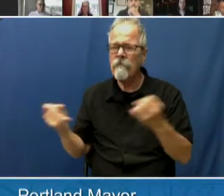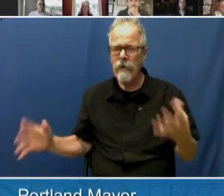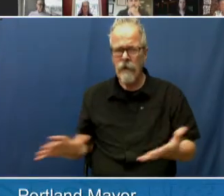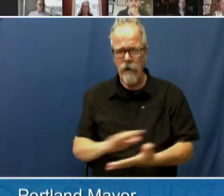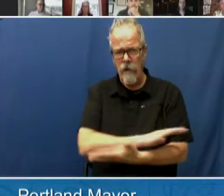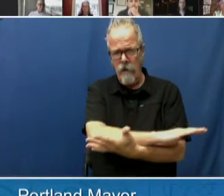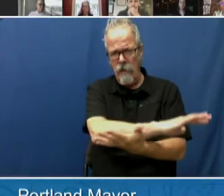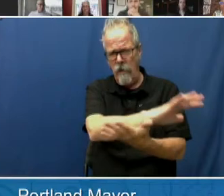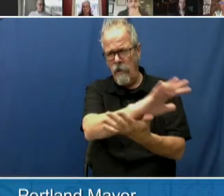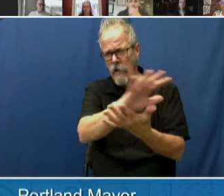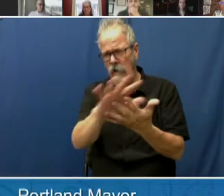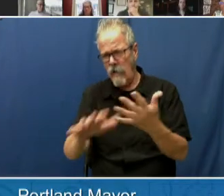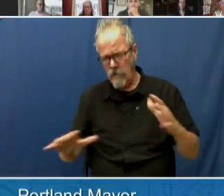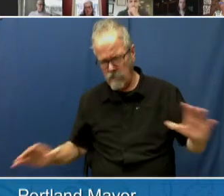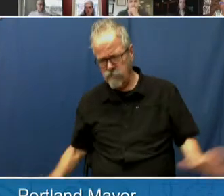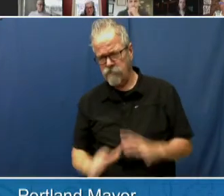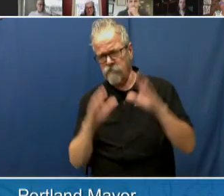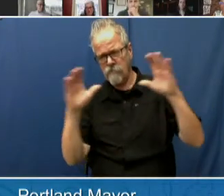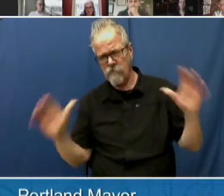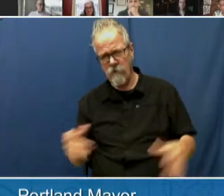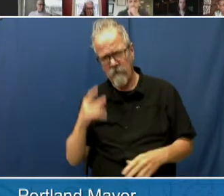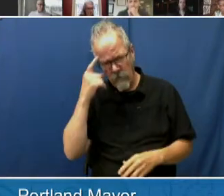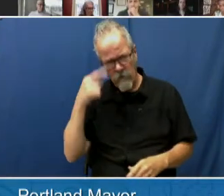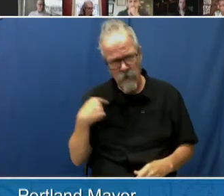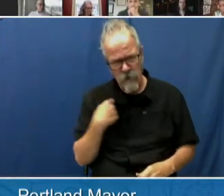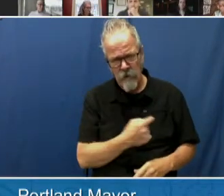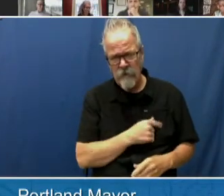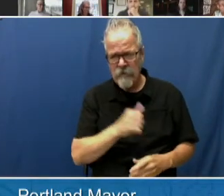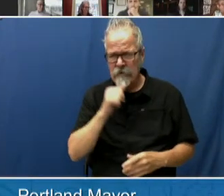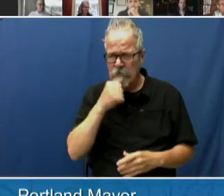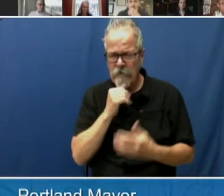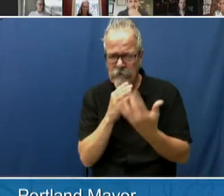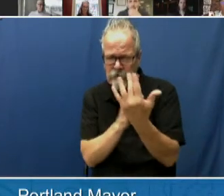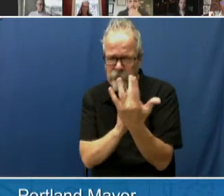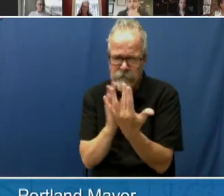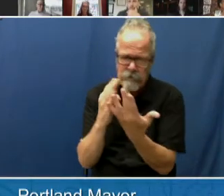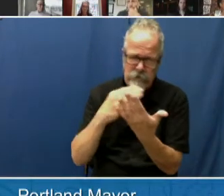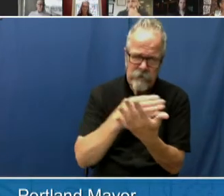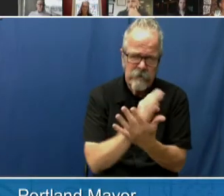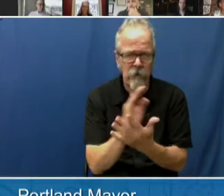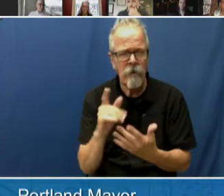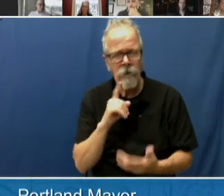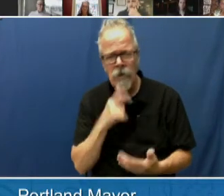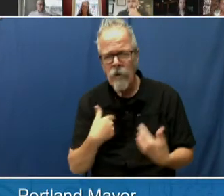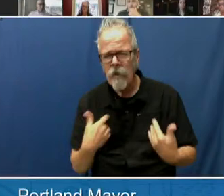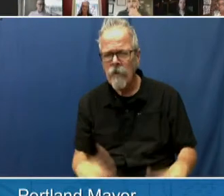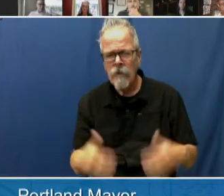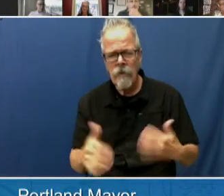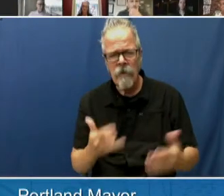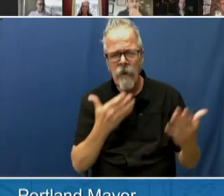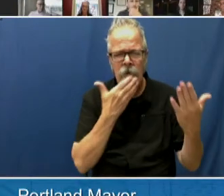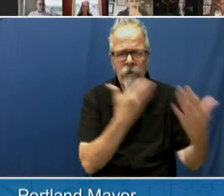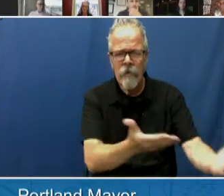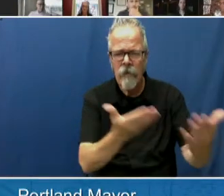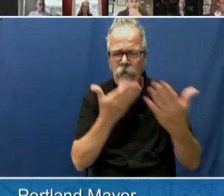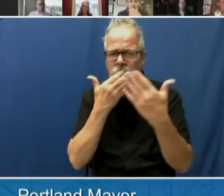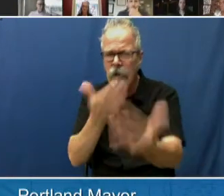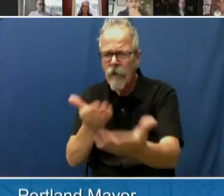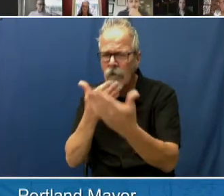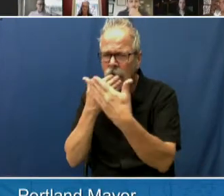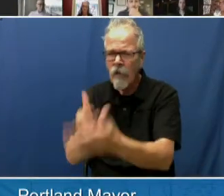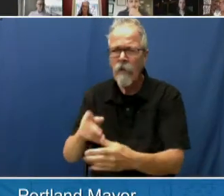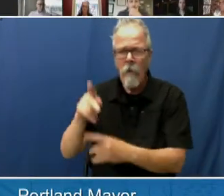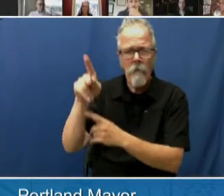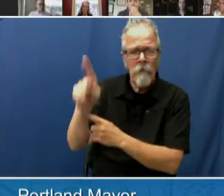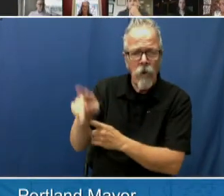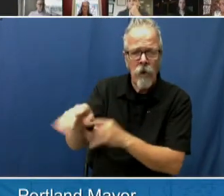done so much to get us through to this point. Thank you. Thank you, Portland, for choosing love. And with that, I'll turn it